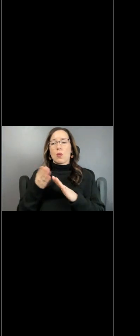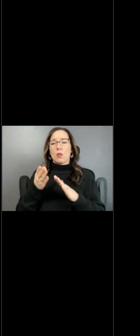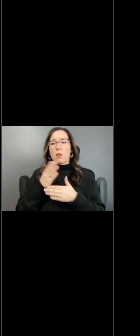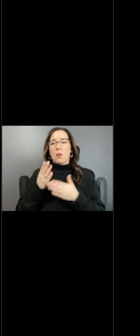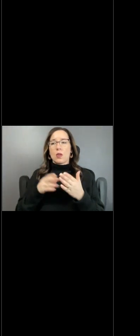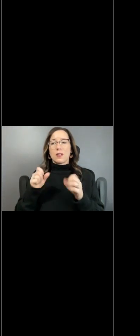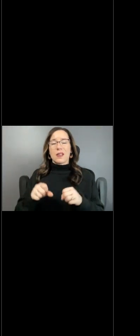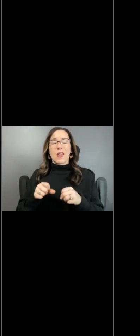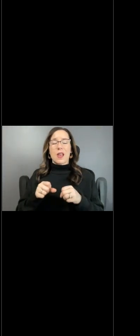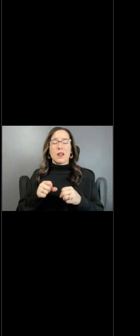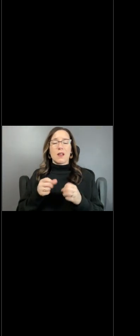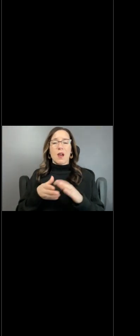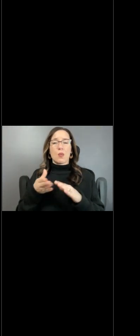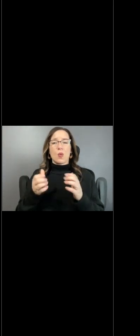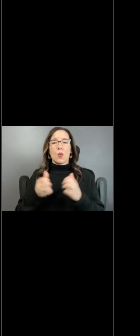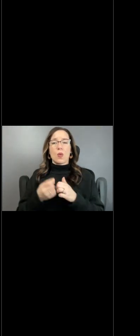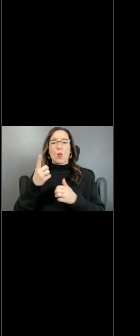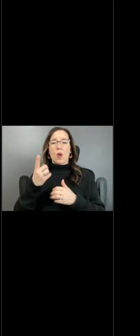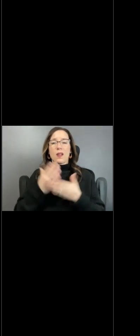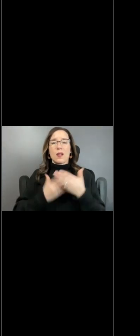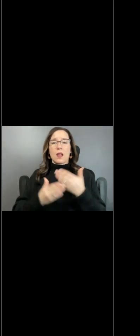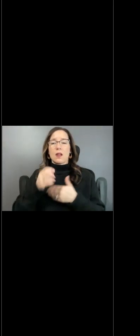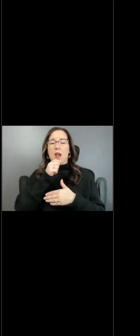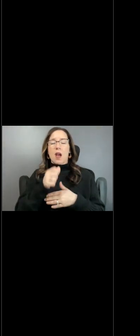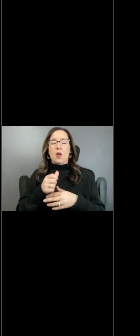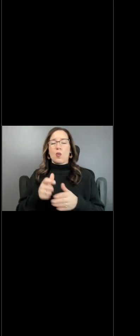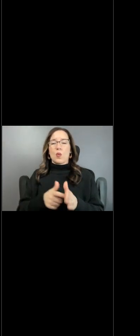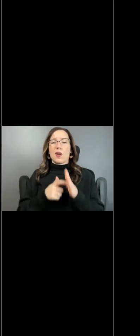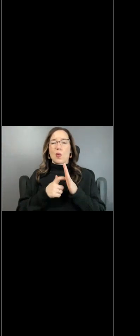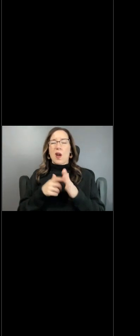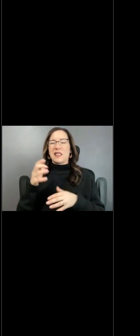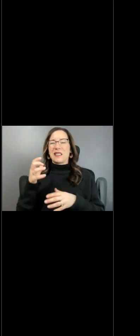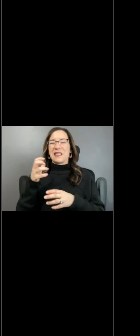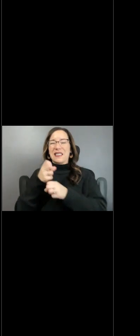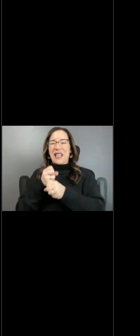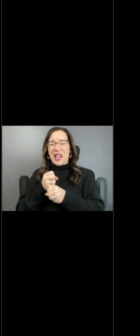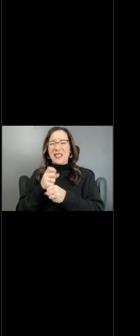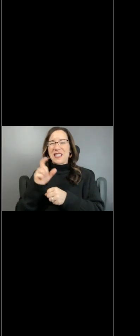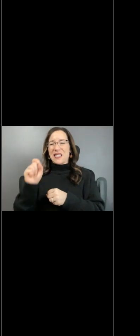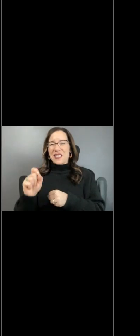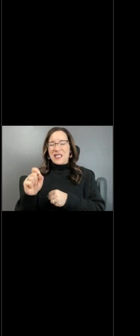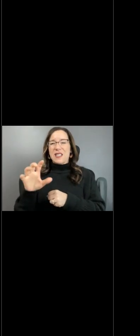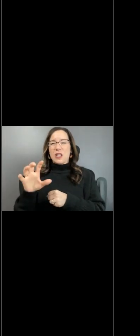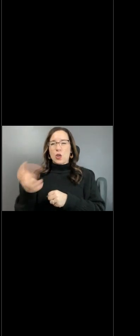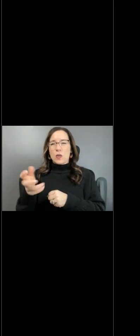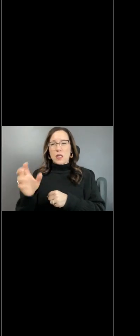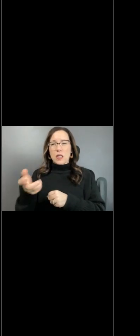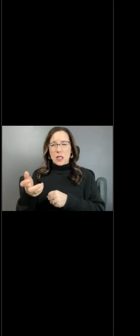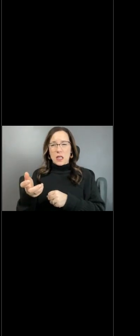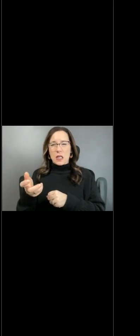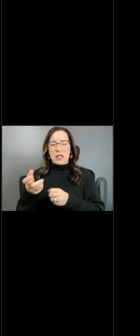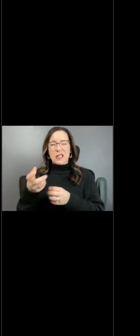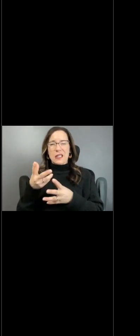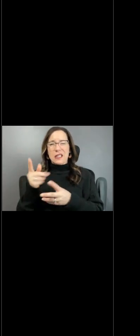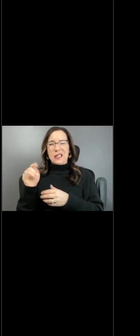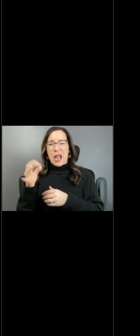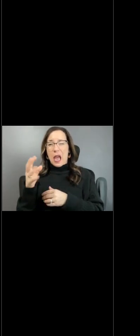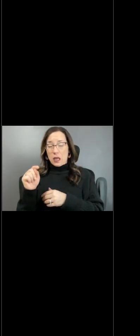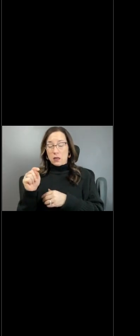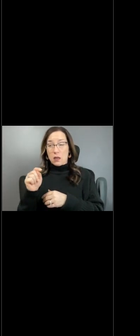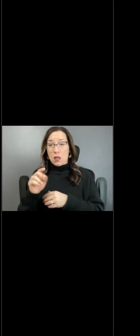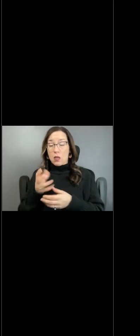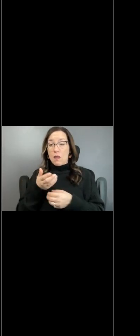with one hand and shall not require tight grasping, pinching, or twisting of the wrist, and the force required to